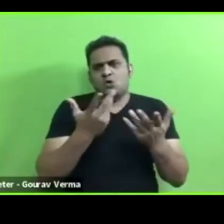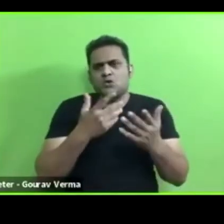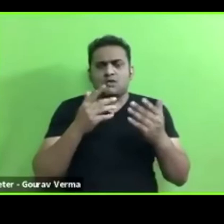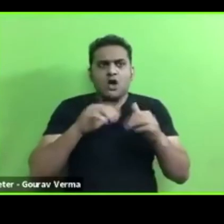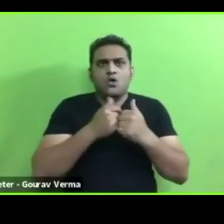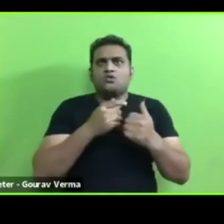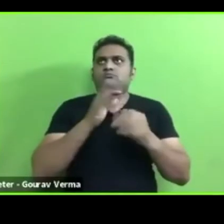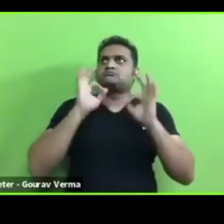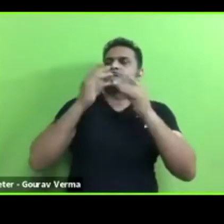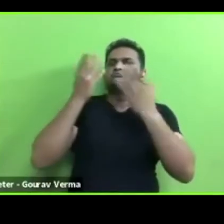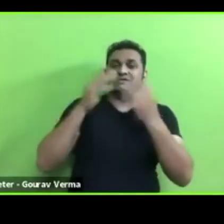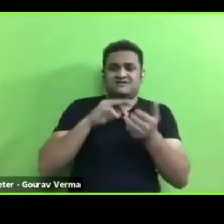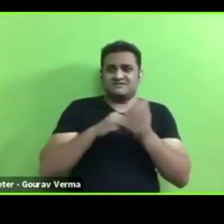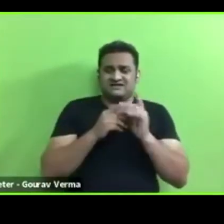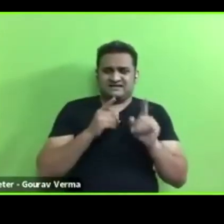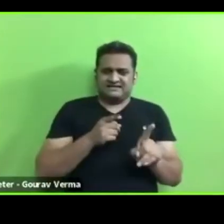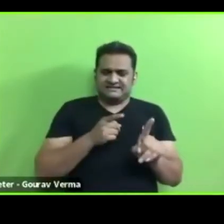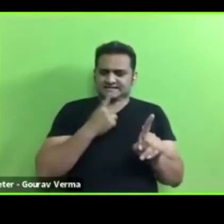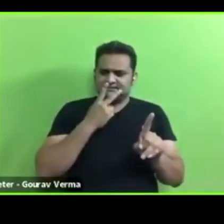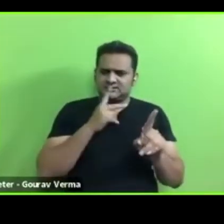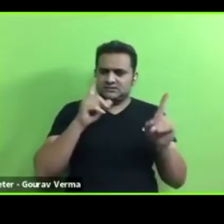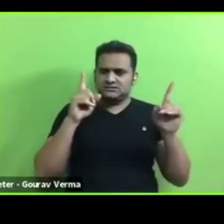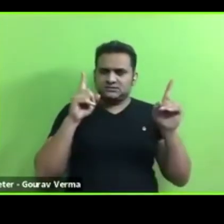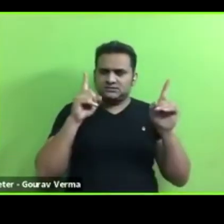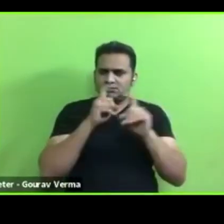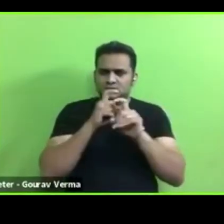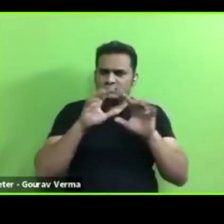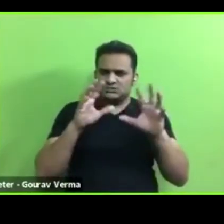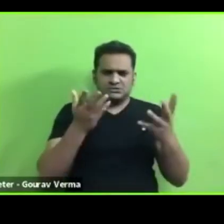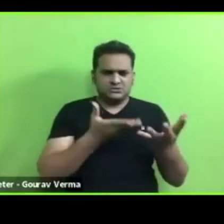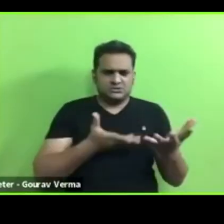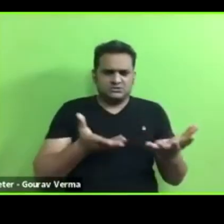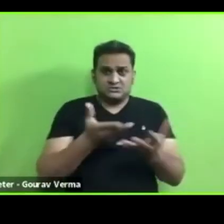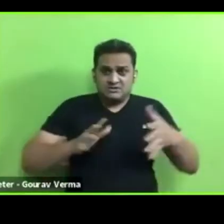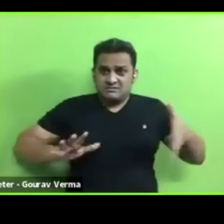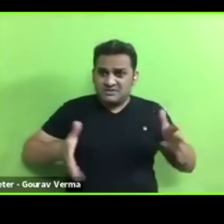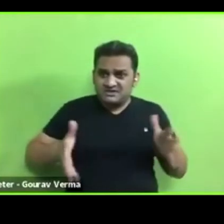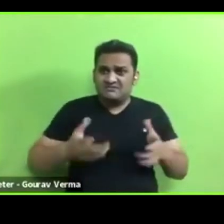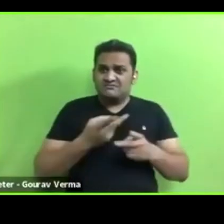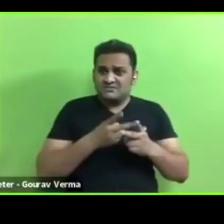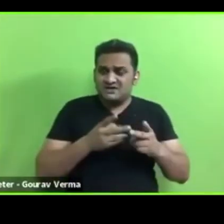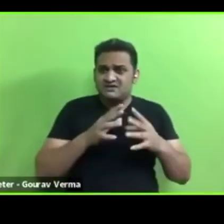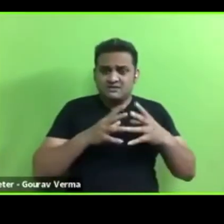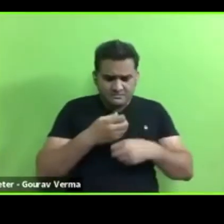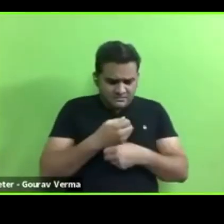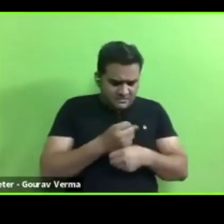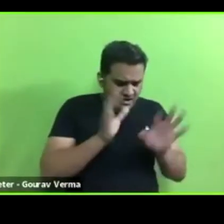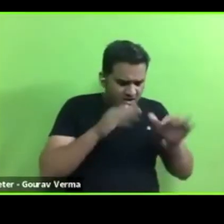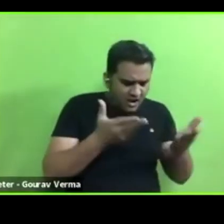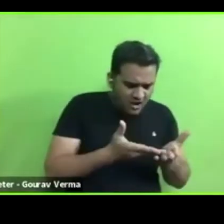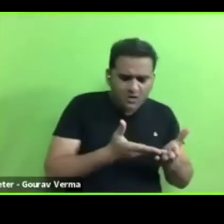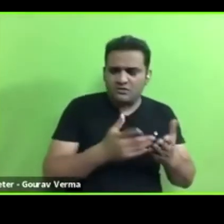This is the ugly, complicated world of Mridangam playing and Mridangam making.